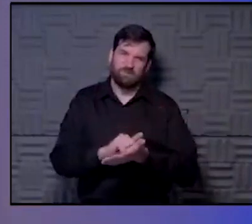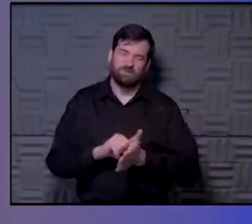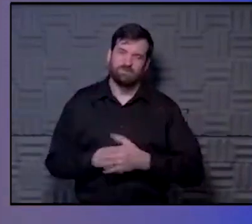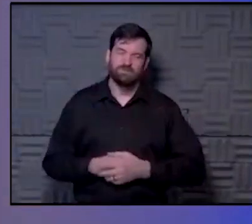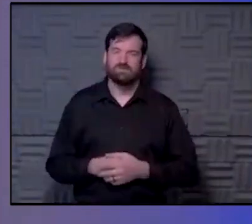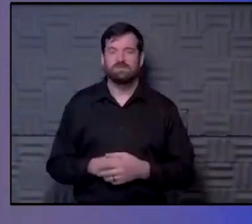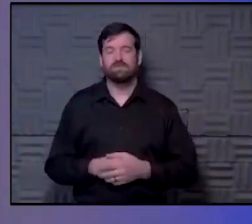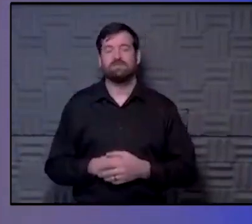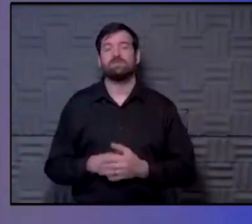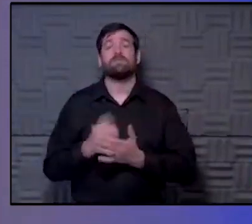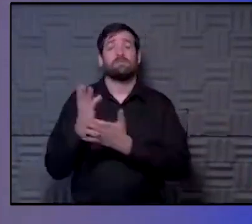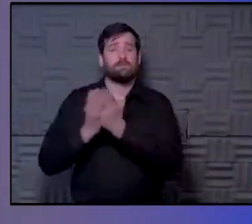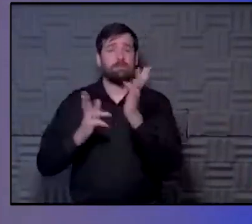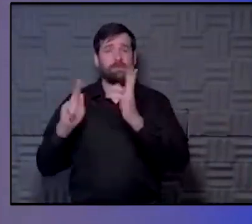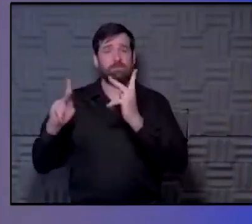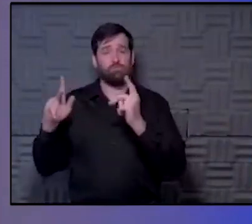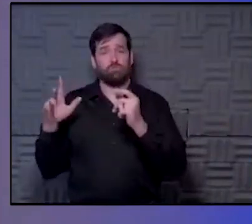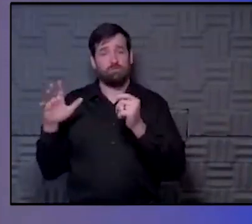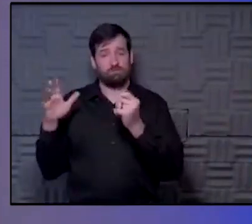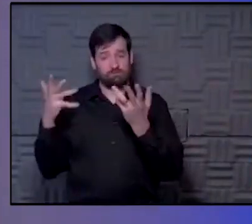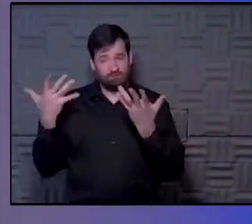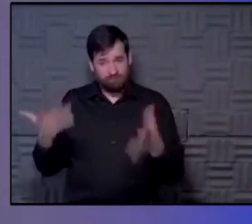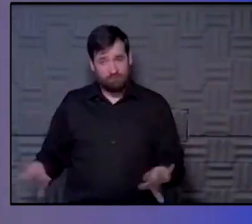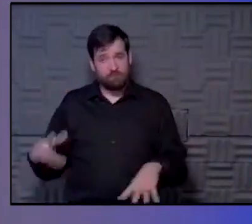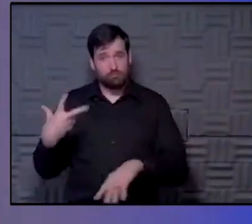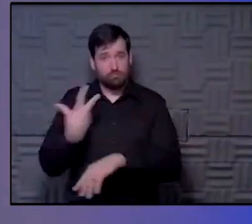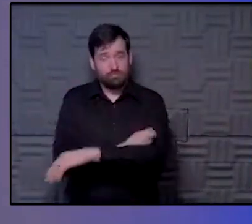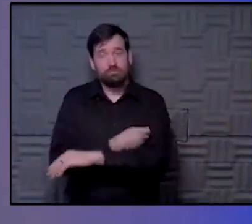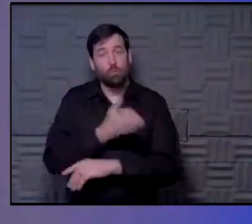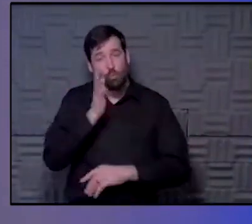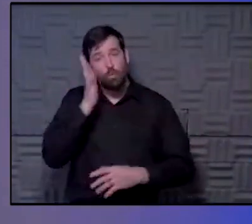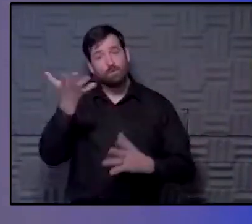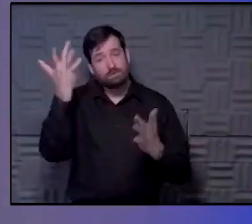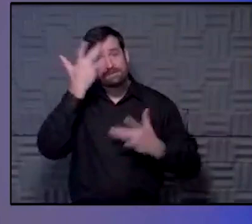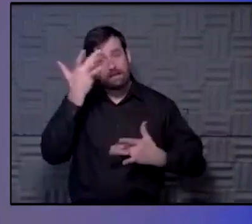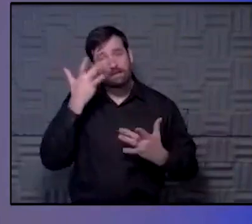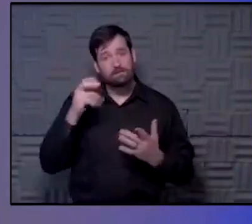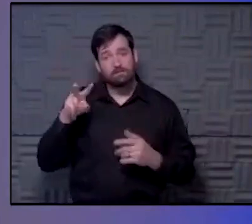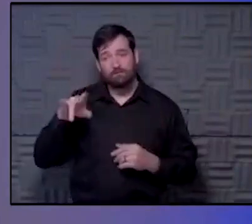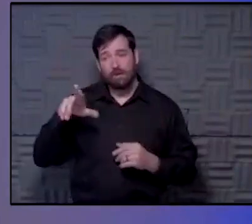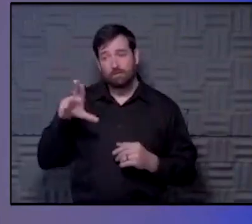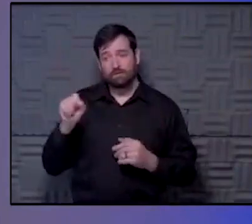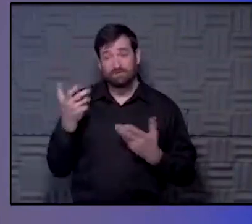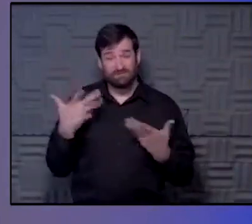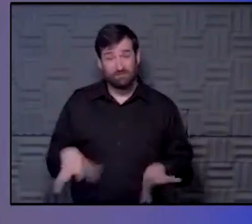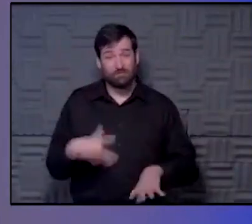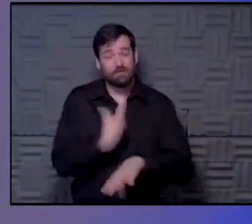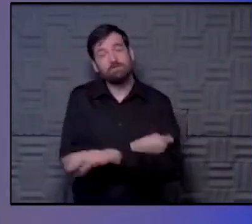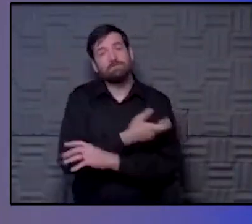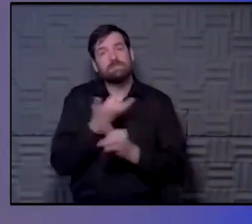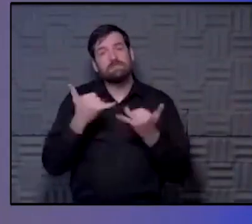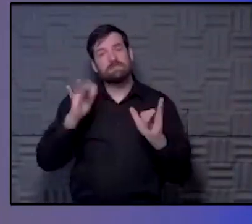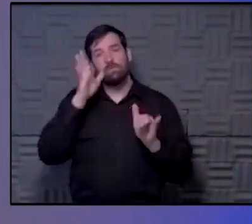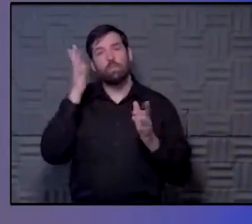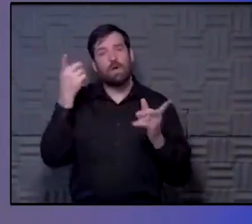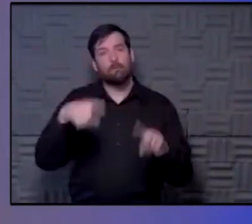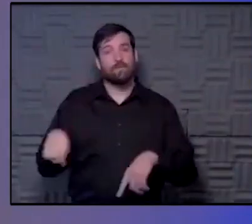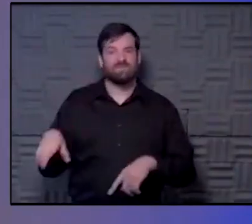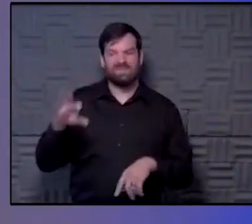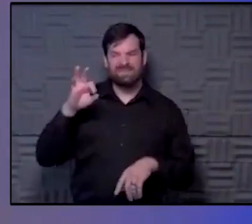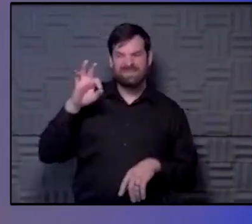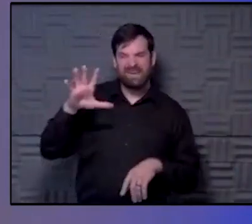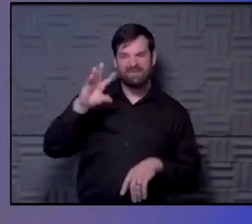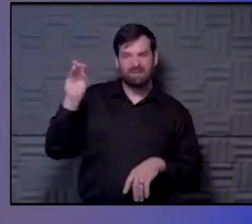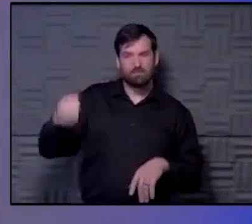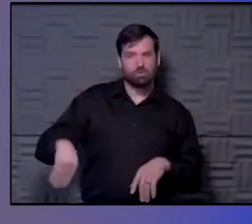be some people who are fully vaccinated that are going to get sick with the virus, even though they're fully vaccinated. So 95% was